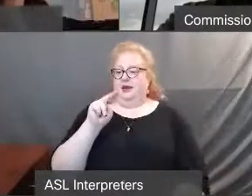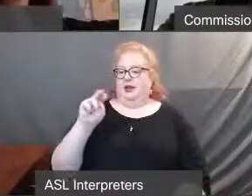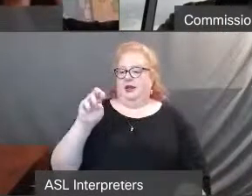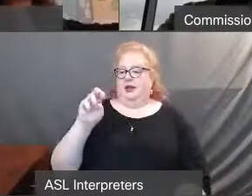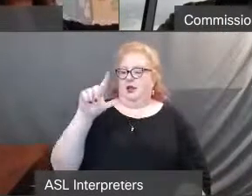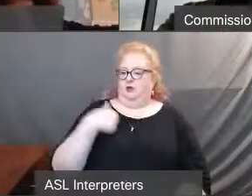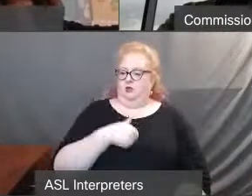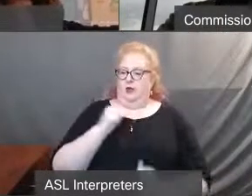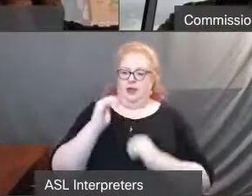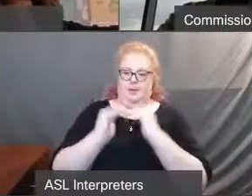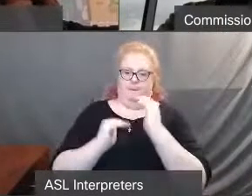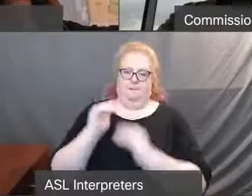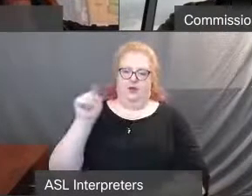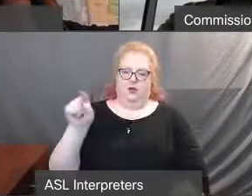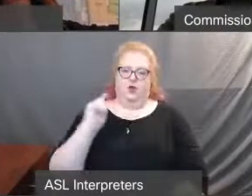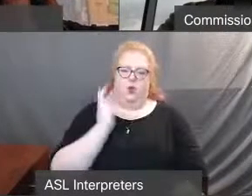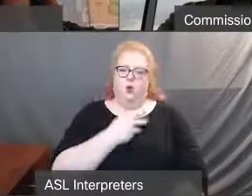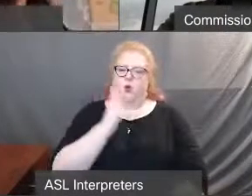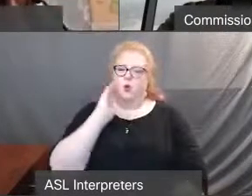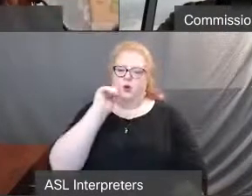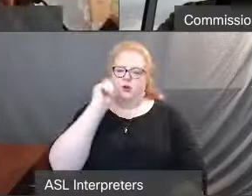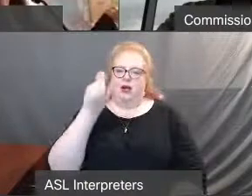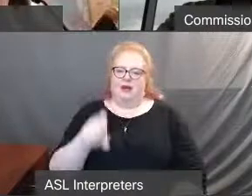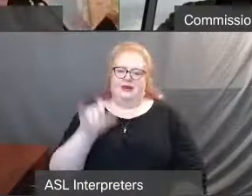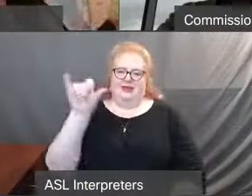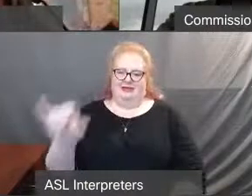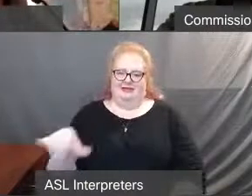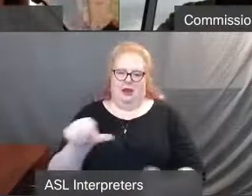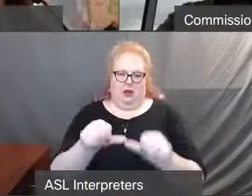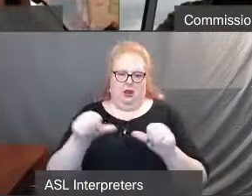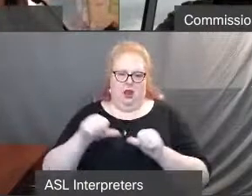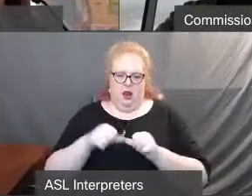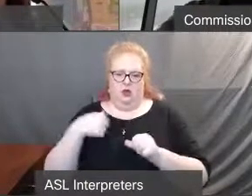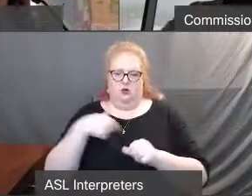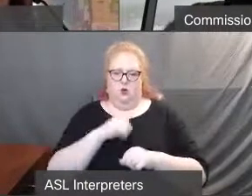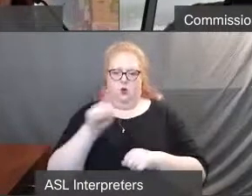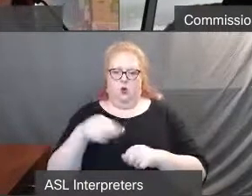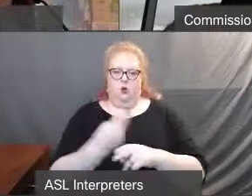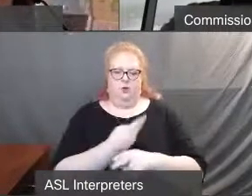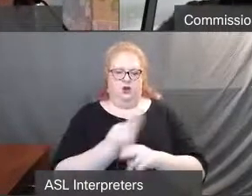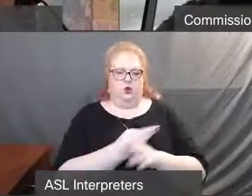won't need this area here. So we will just be utilizing